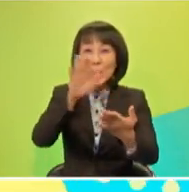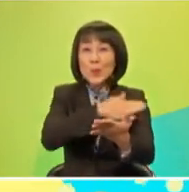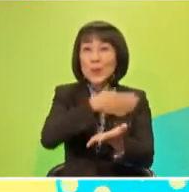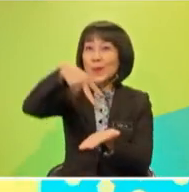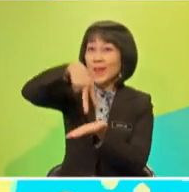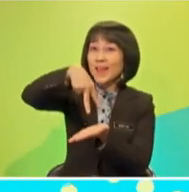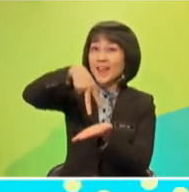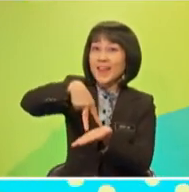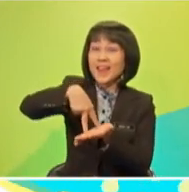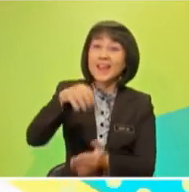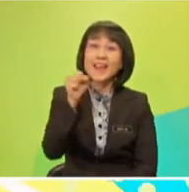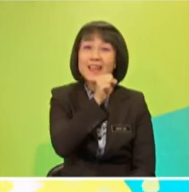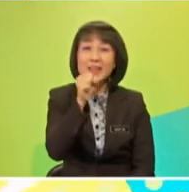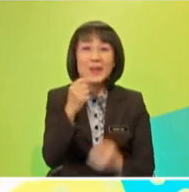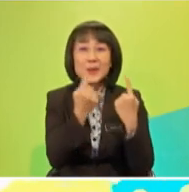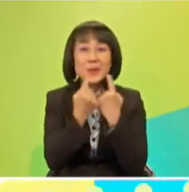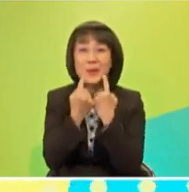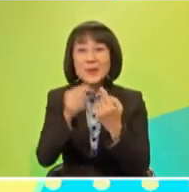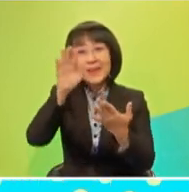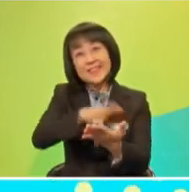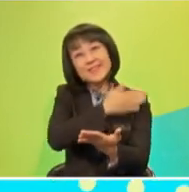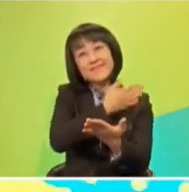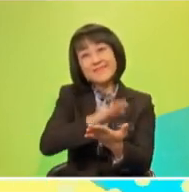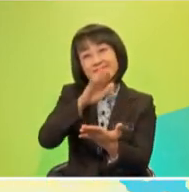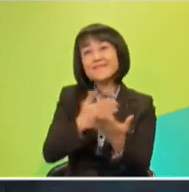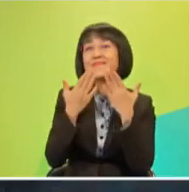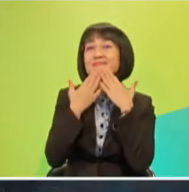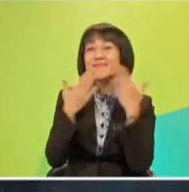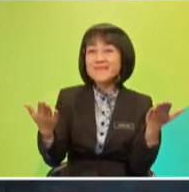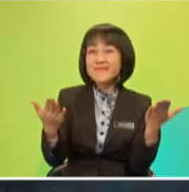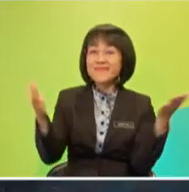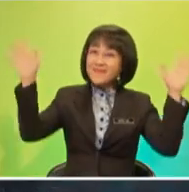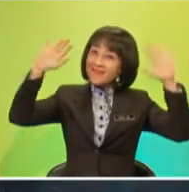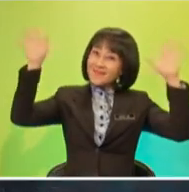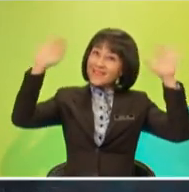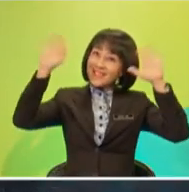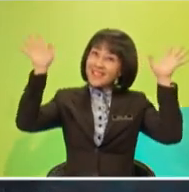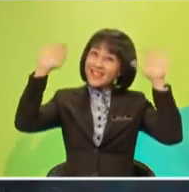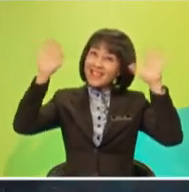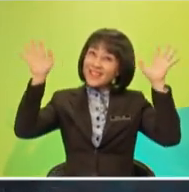sing our birthday song together. Thank you, everyone.